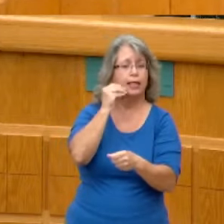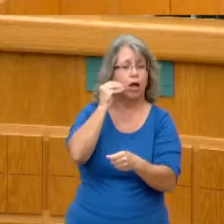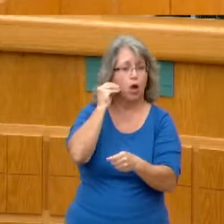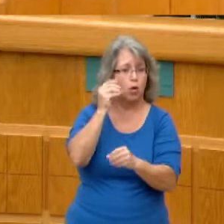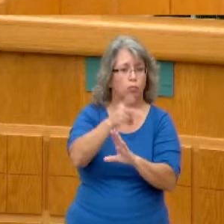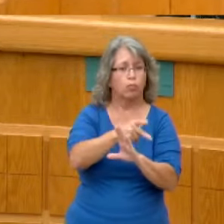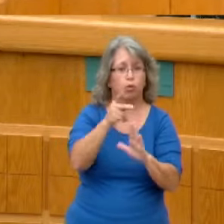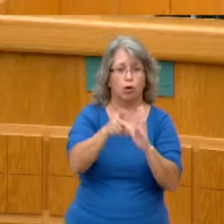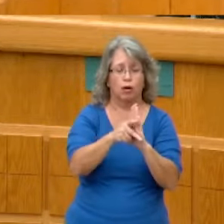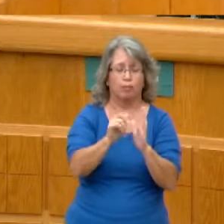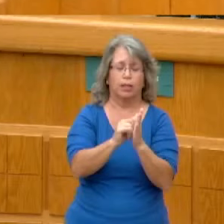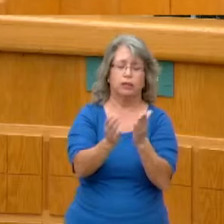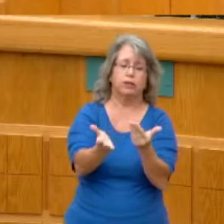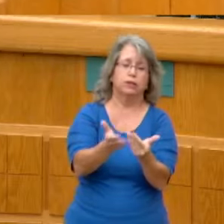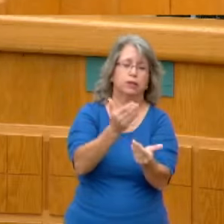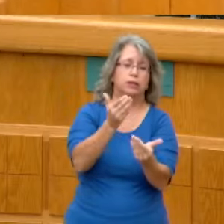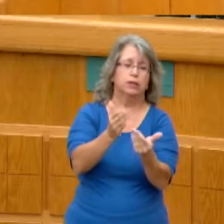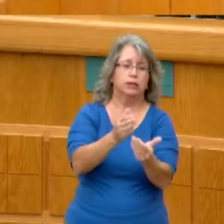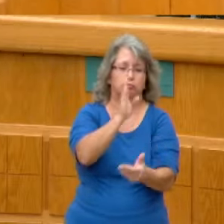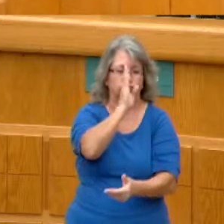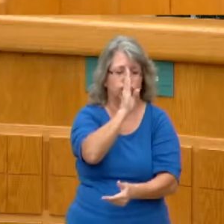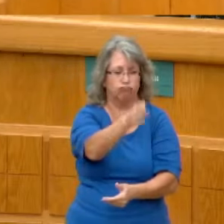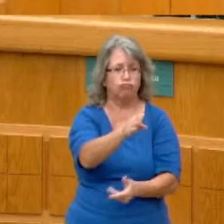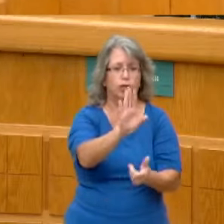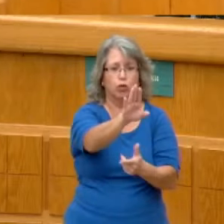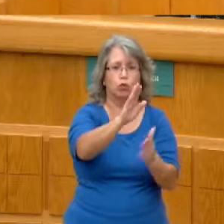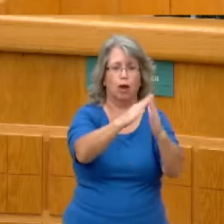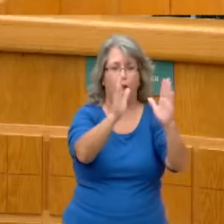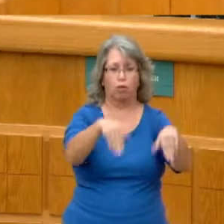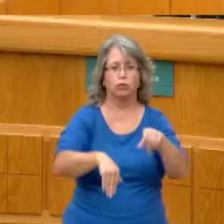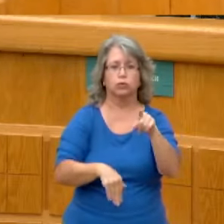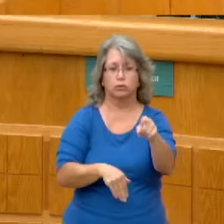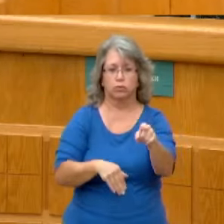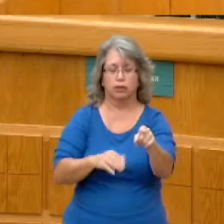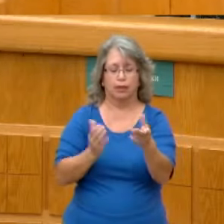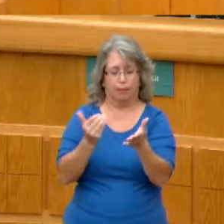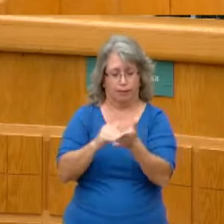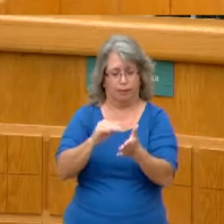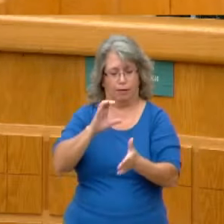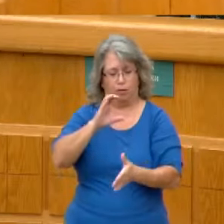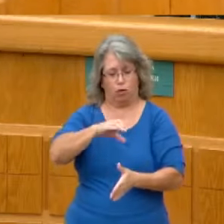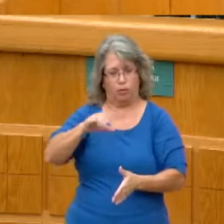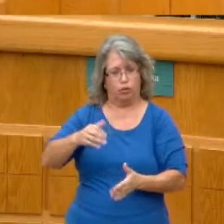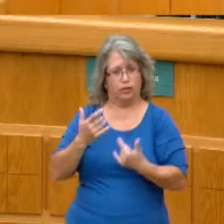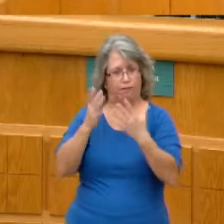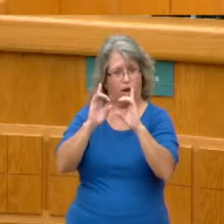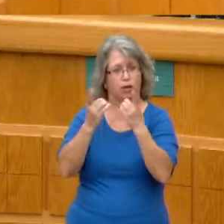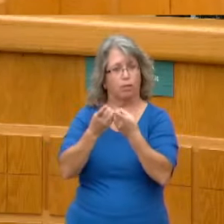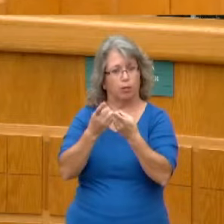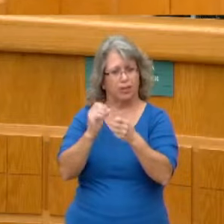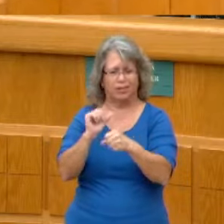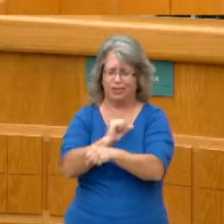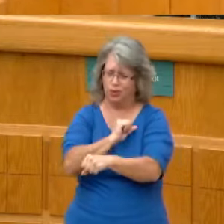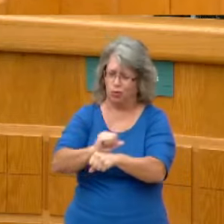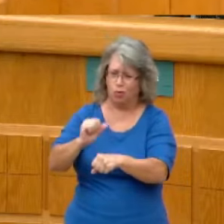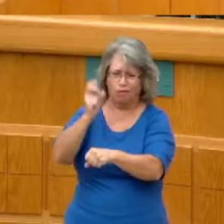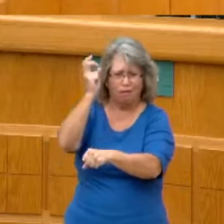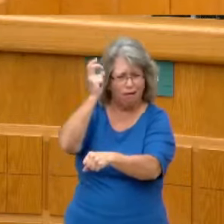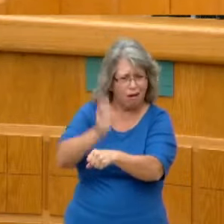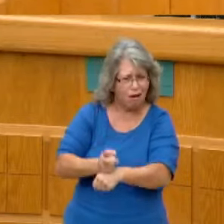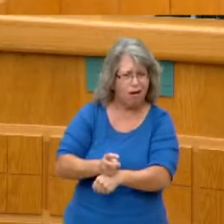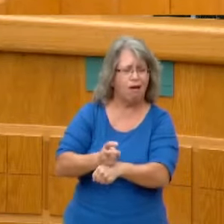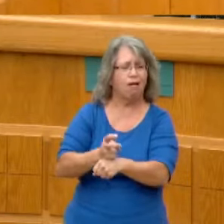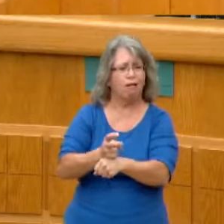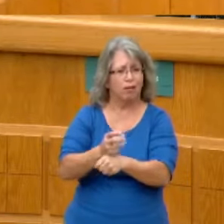vaccines directly to your doorstep. Again, our Corpus Christi Fire Department is working double time to provide those vaccines to you at